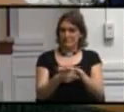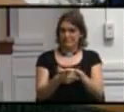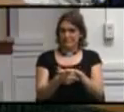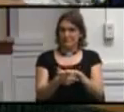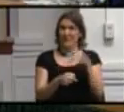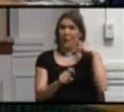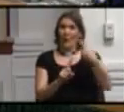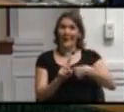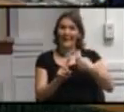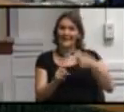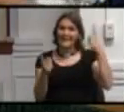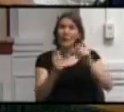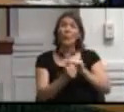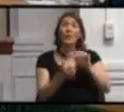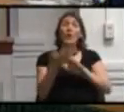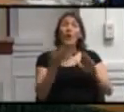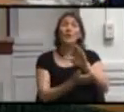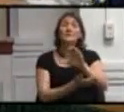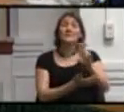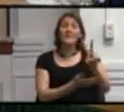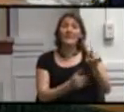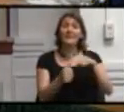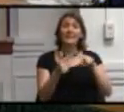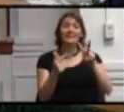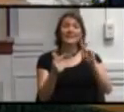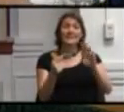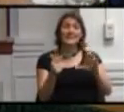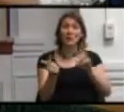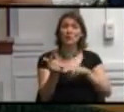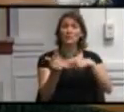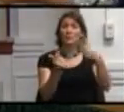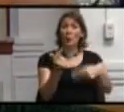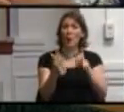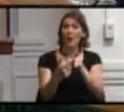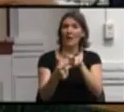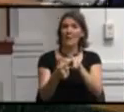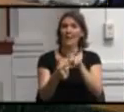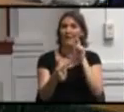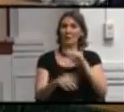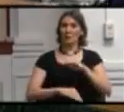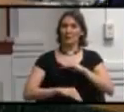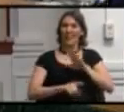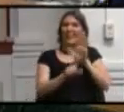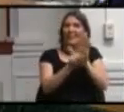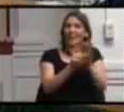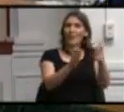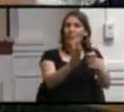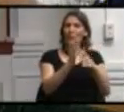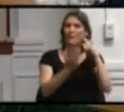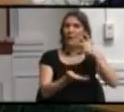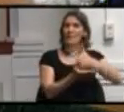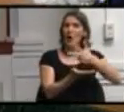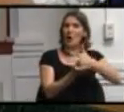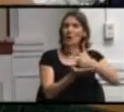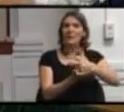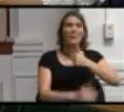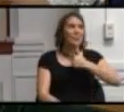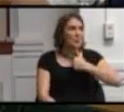the leases with the colleges, they needed to ensure that they met the college's requirements for parking.